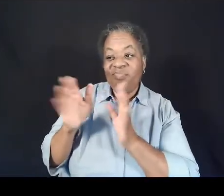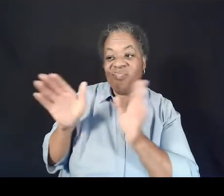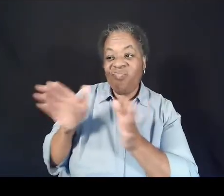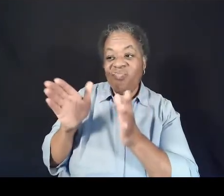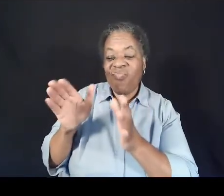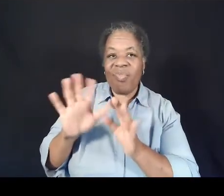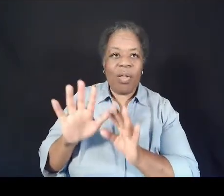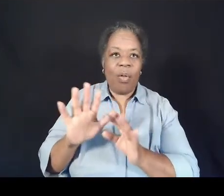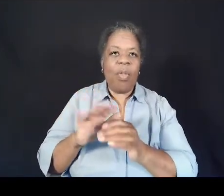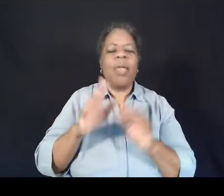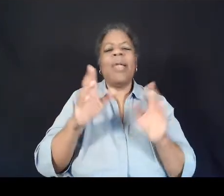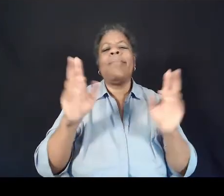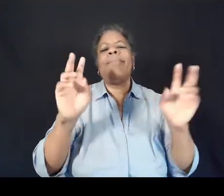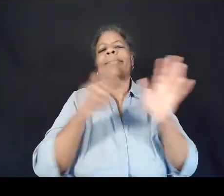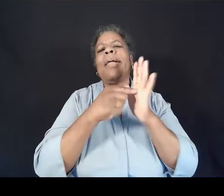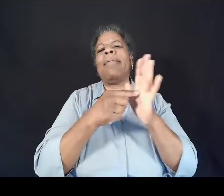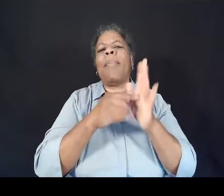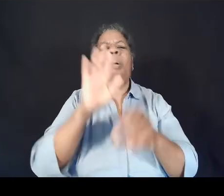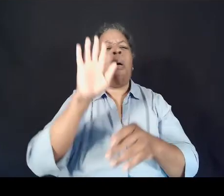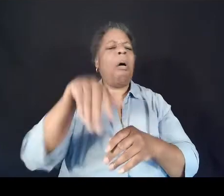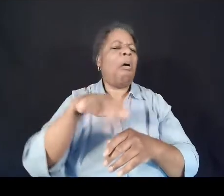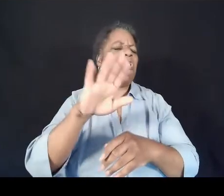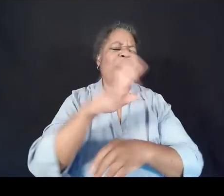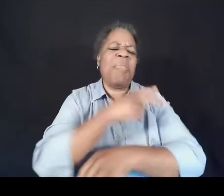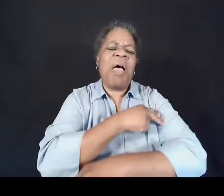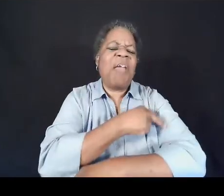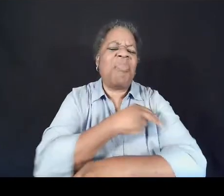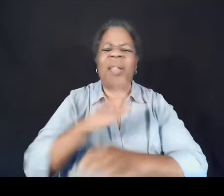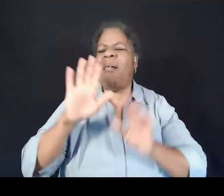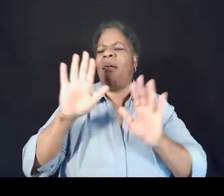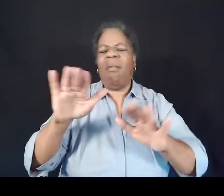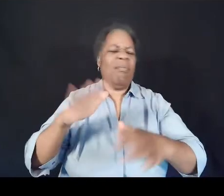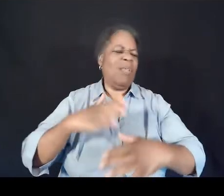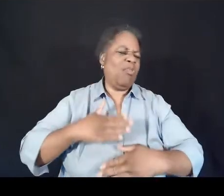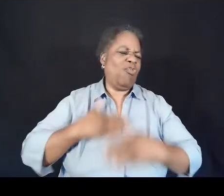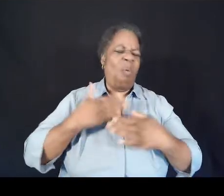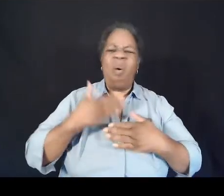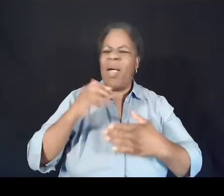hospital. Count it all joy, my friend, and don't mess it up.